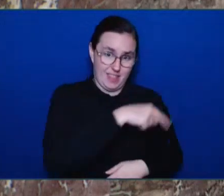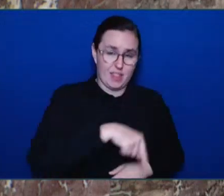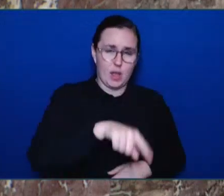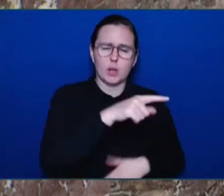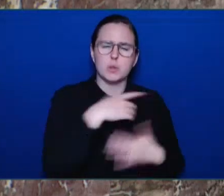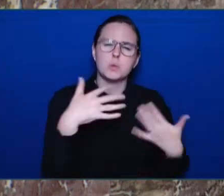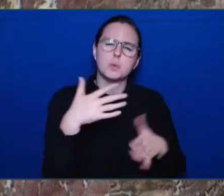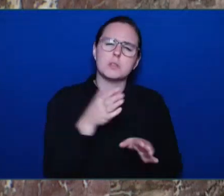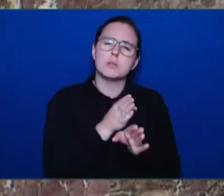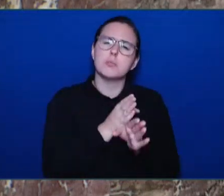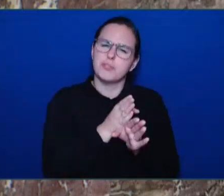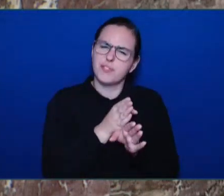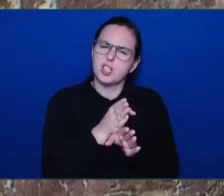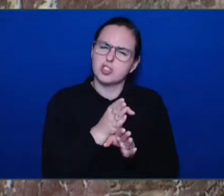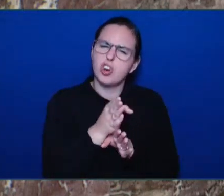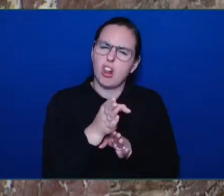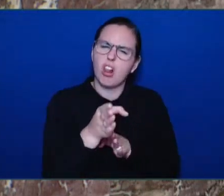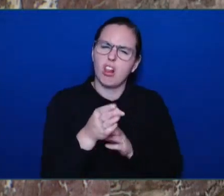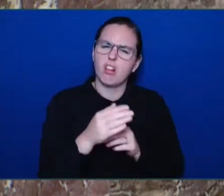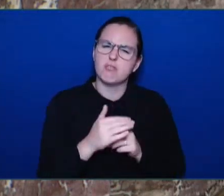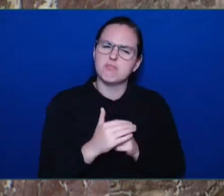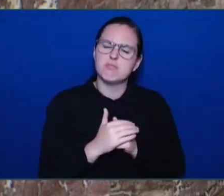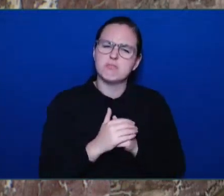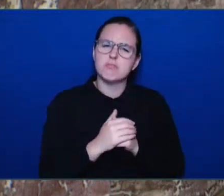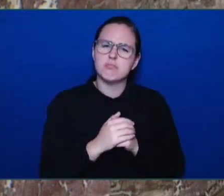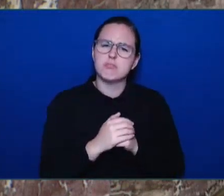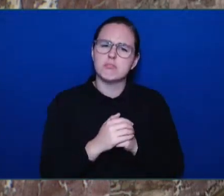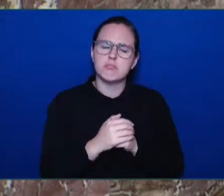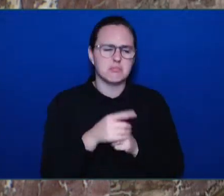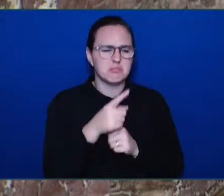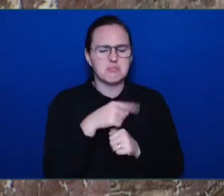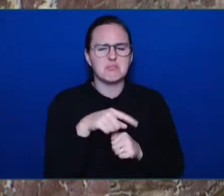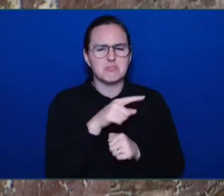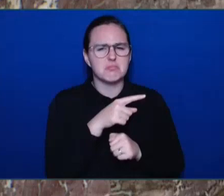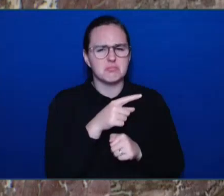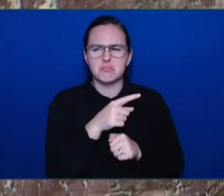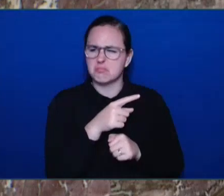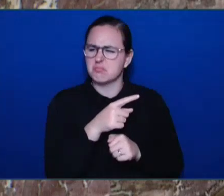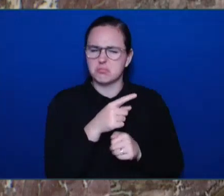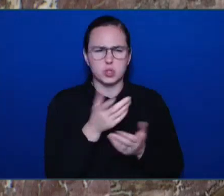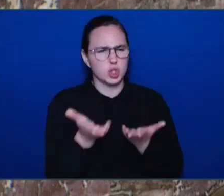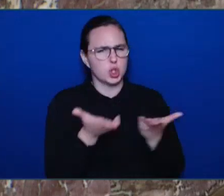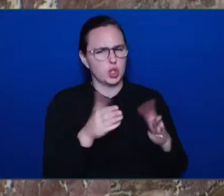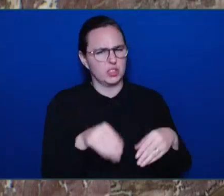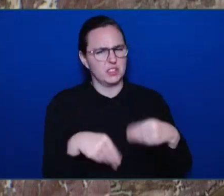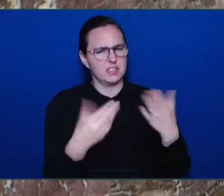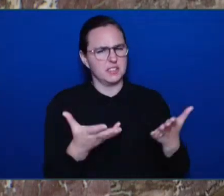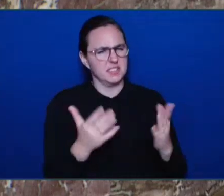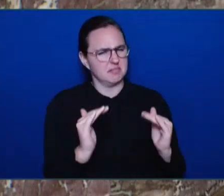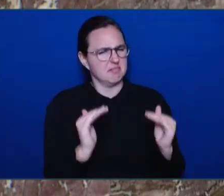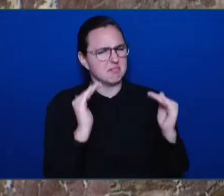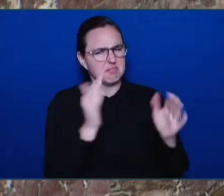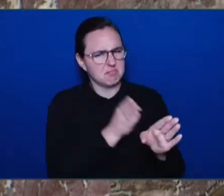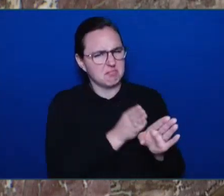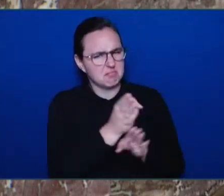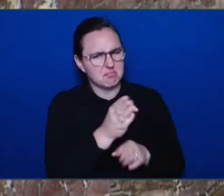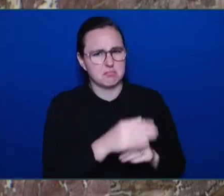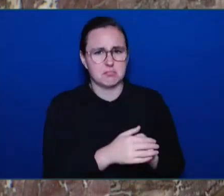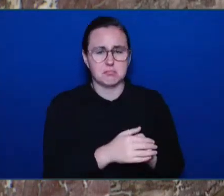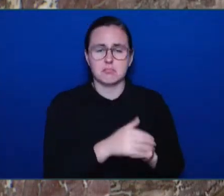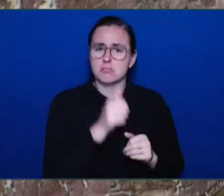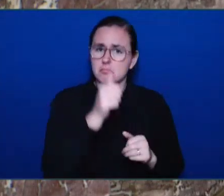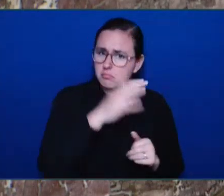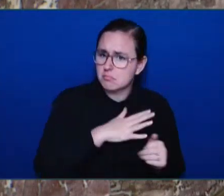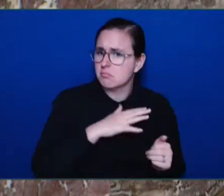We have a very professional conservation service in the province of British Columbia, composed of men and women who do their job and effectively,